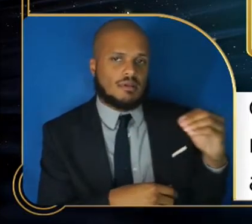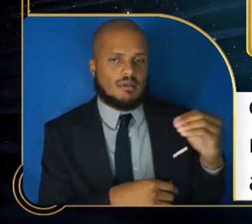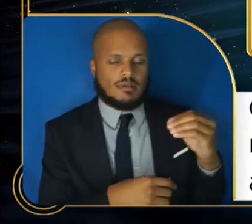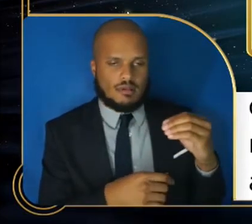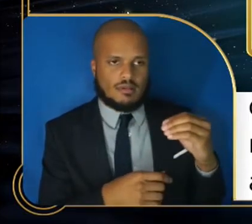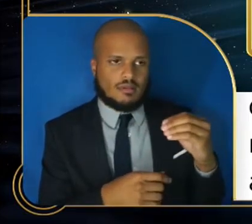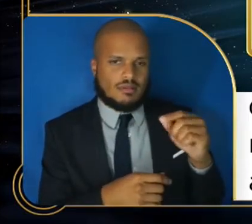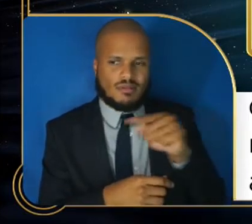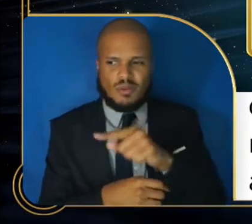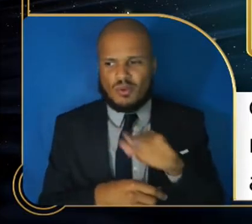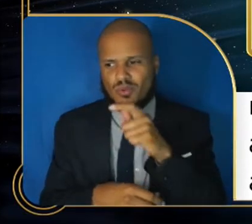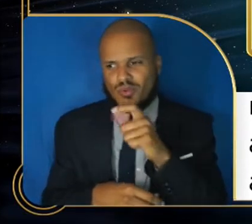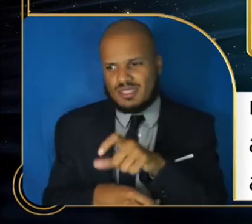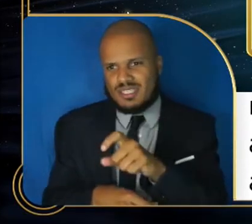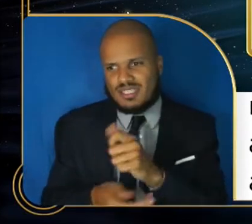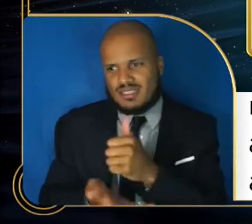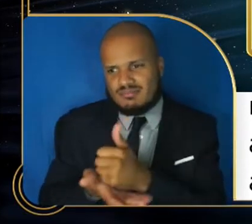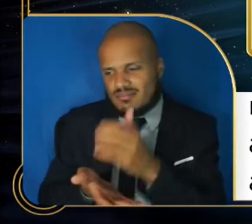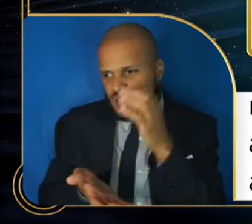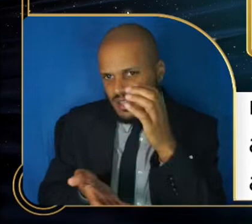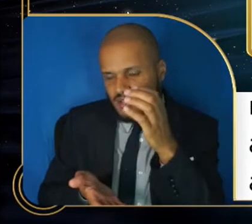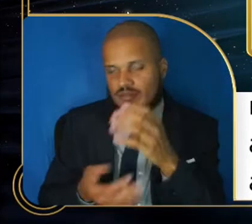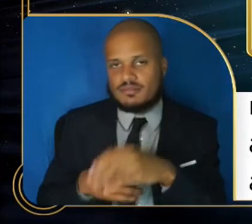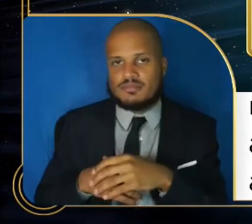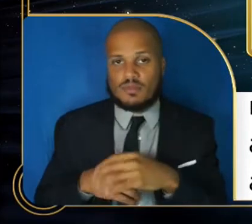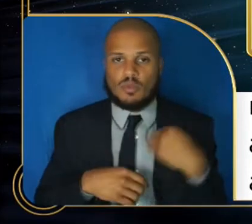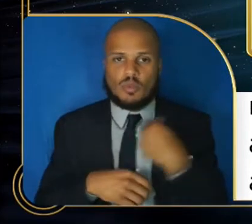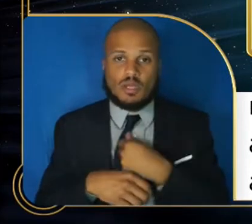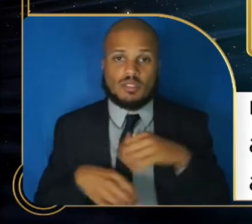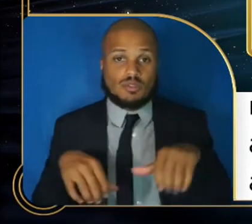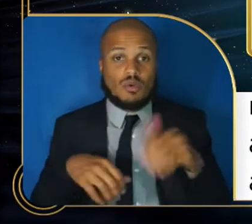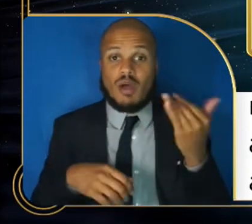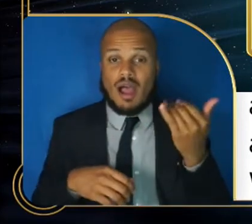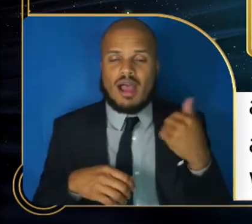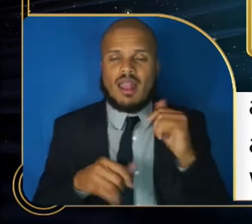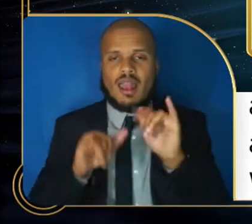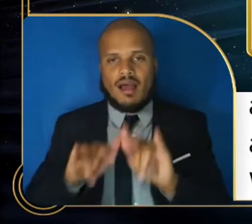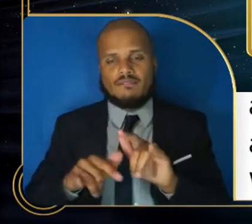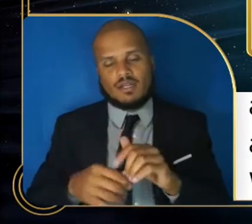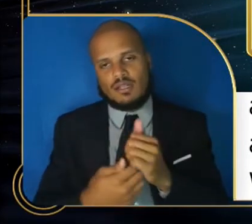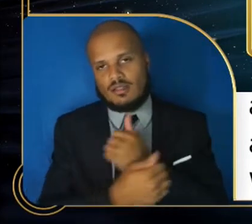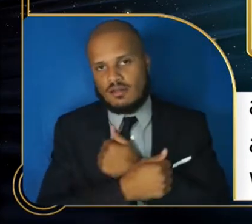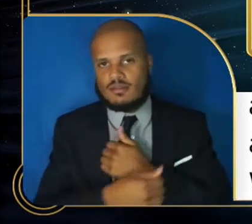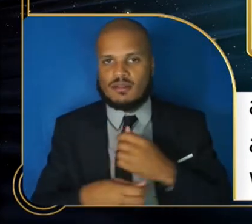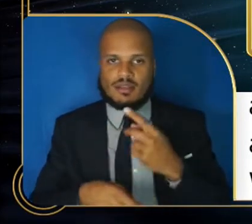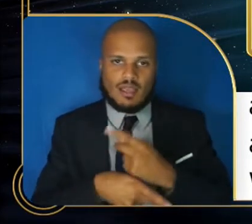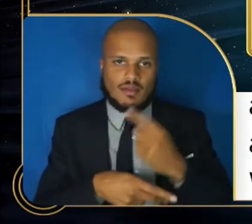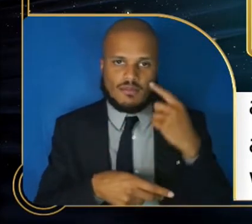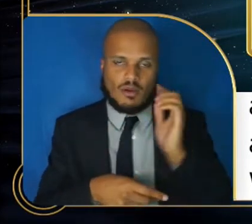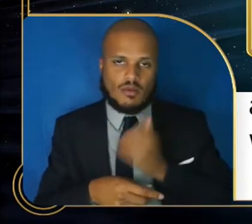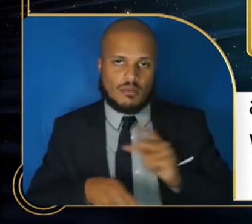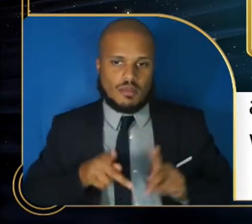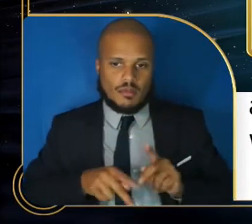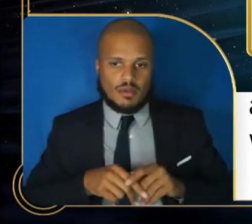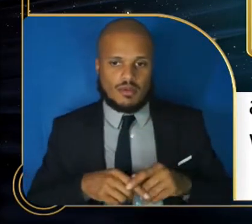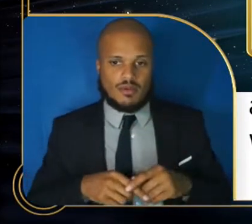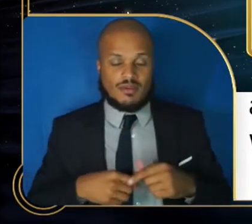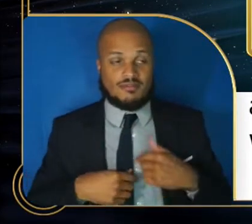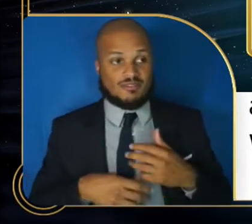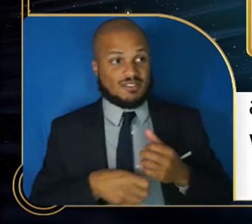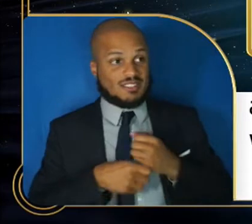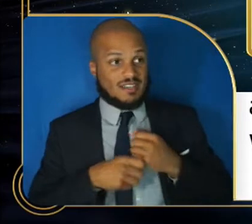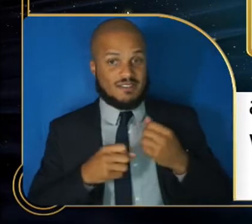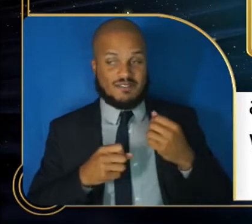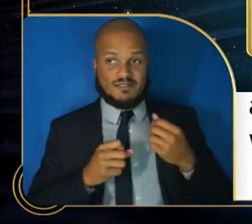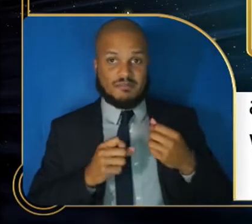listen. We do this for the love and care of the people. I accept this award on behalf of our many volunteers and the